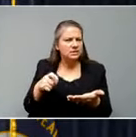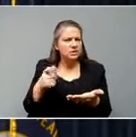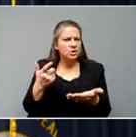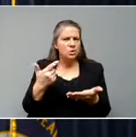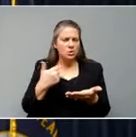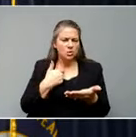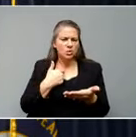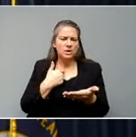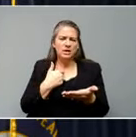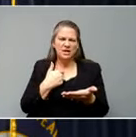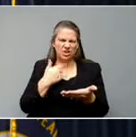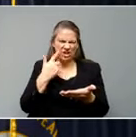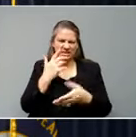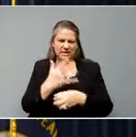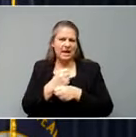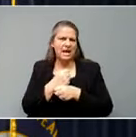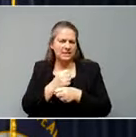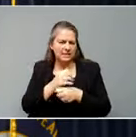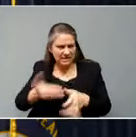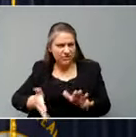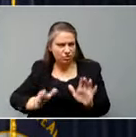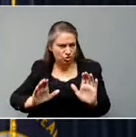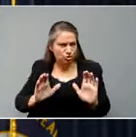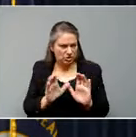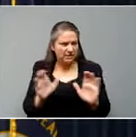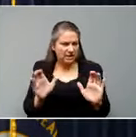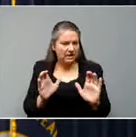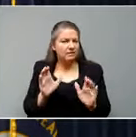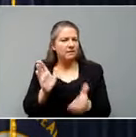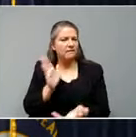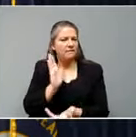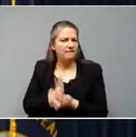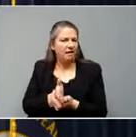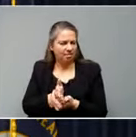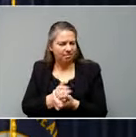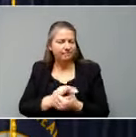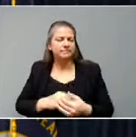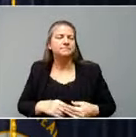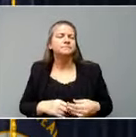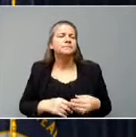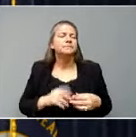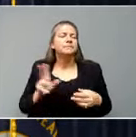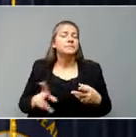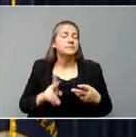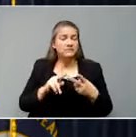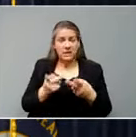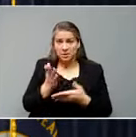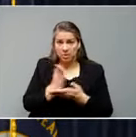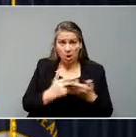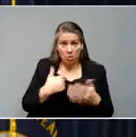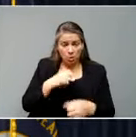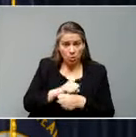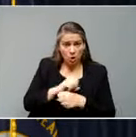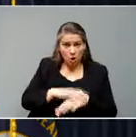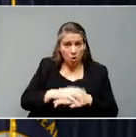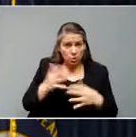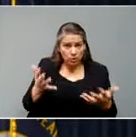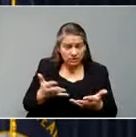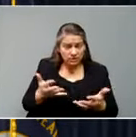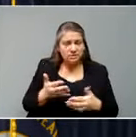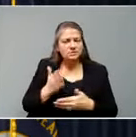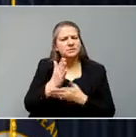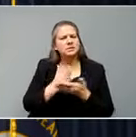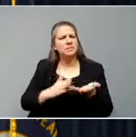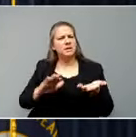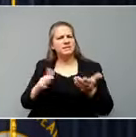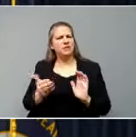certificate as it is filed. The second piece that we are working on is some death certificates just